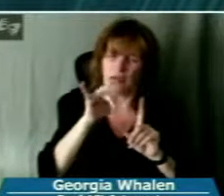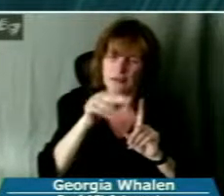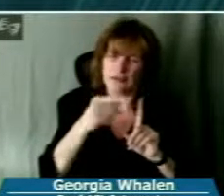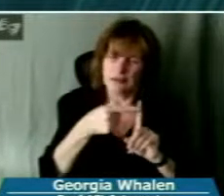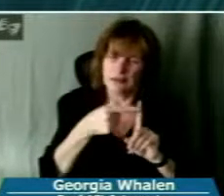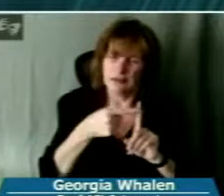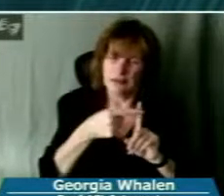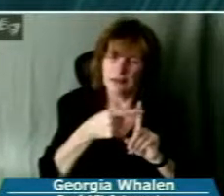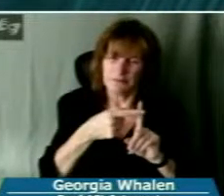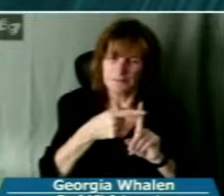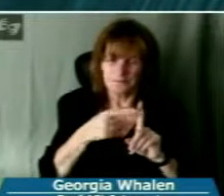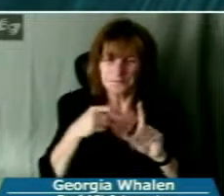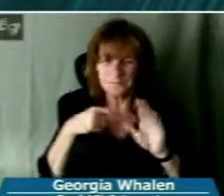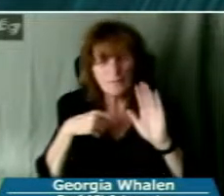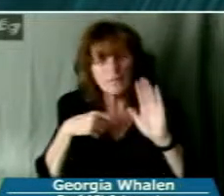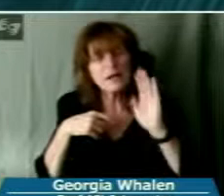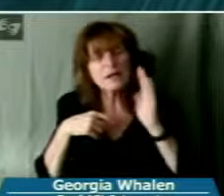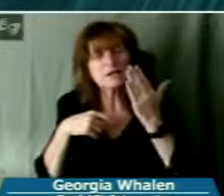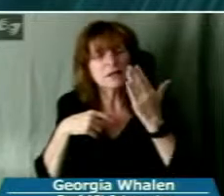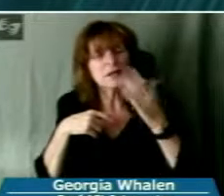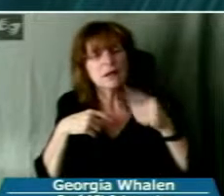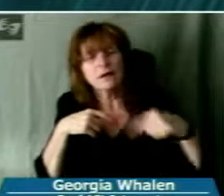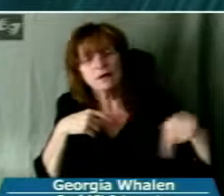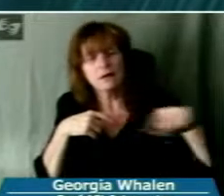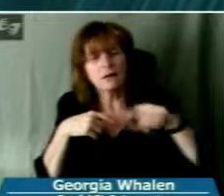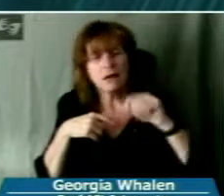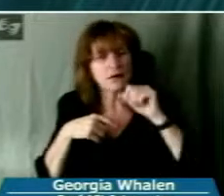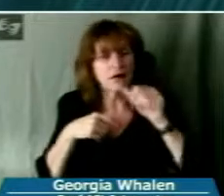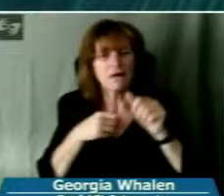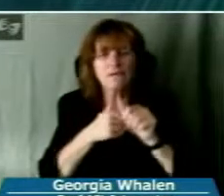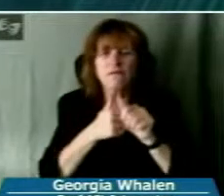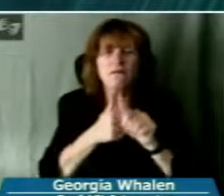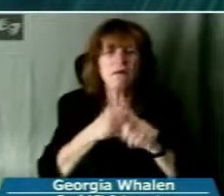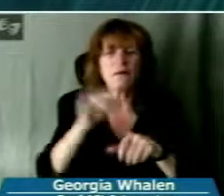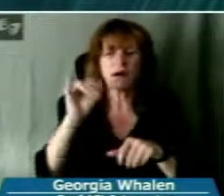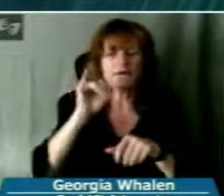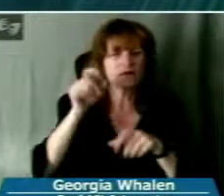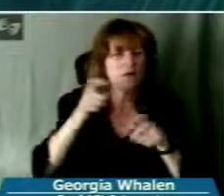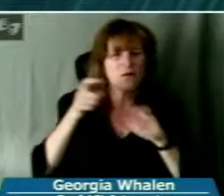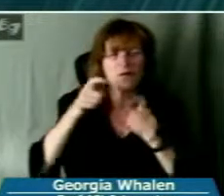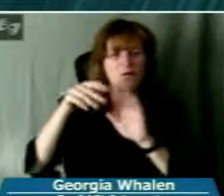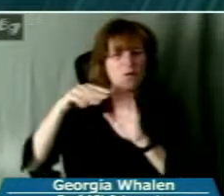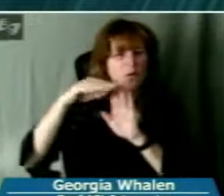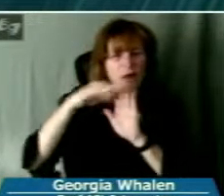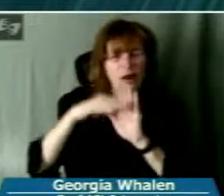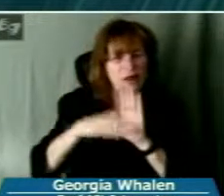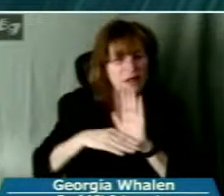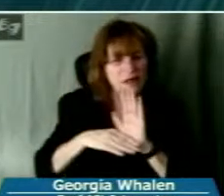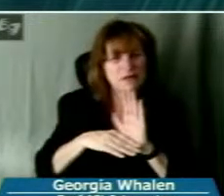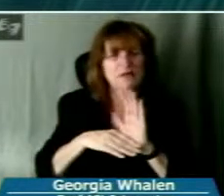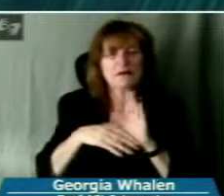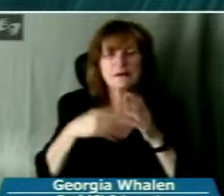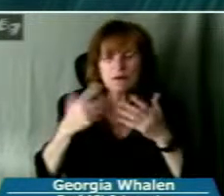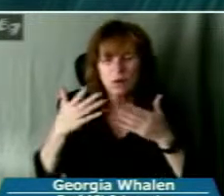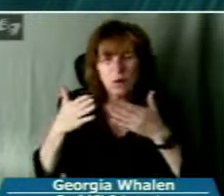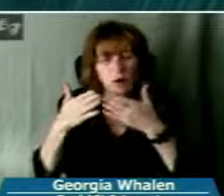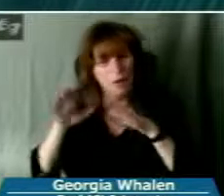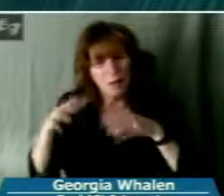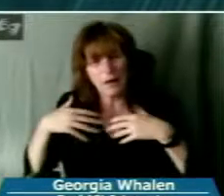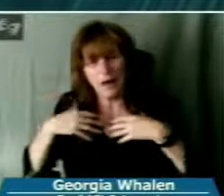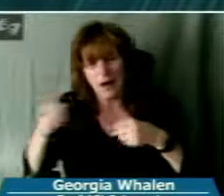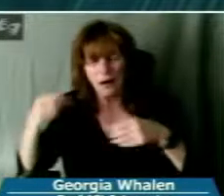strict adherence to some of the guidelines around infection prevention and control. And that led to public health issuing some orders. As the week